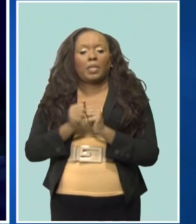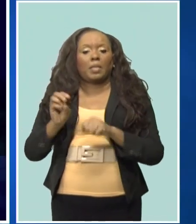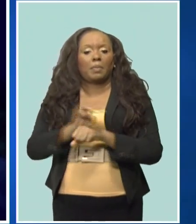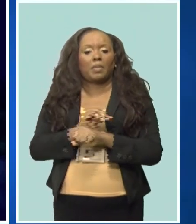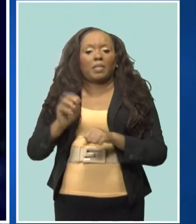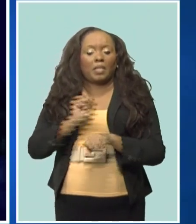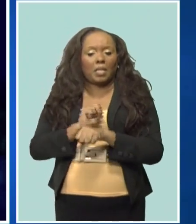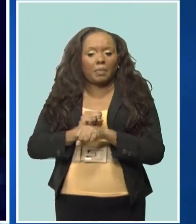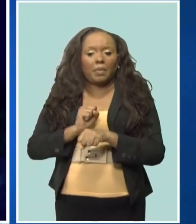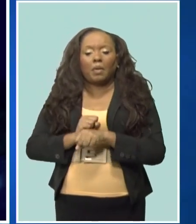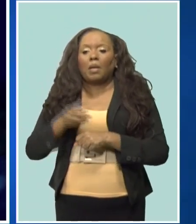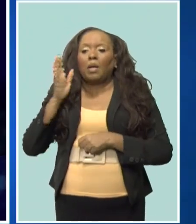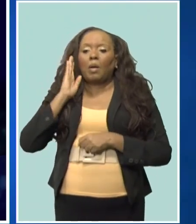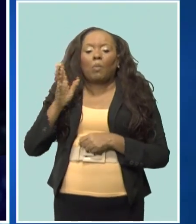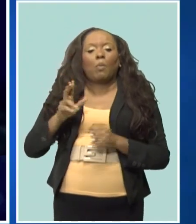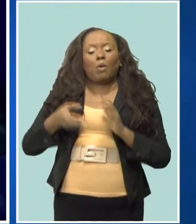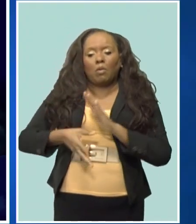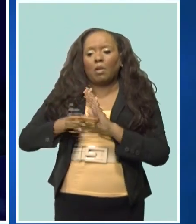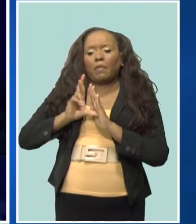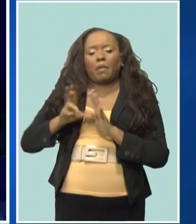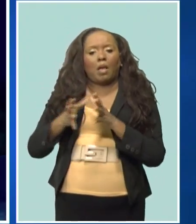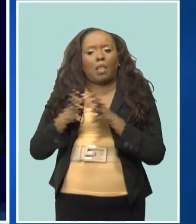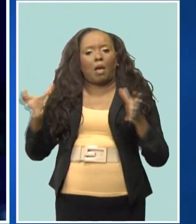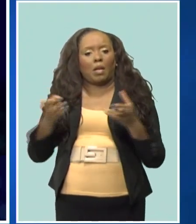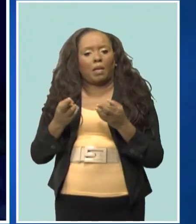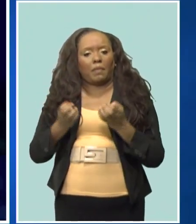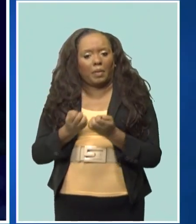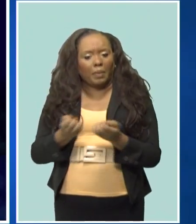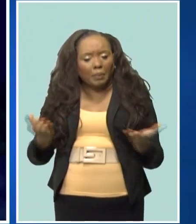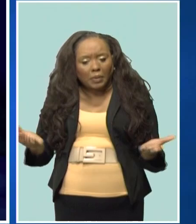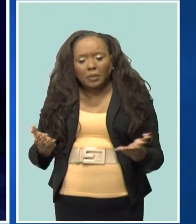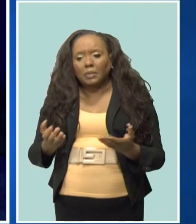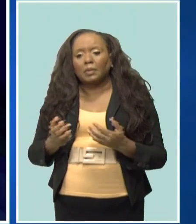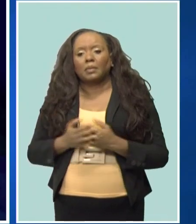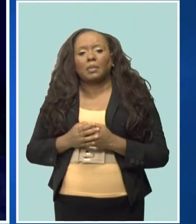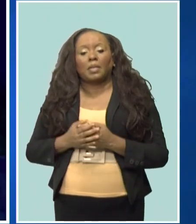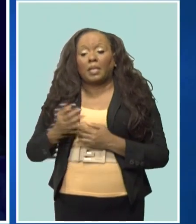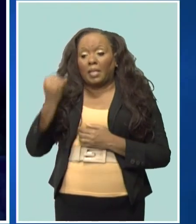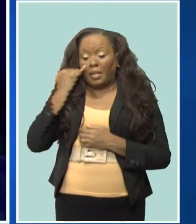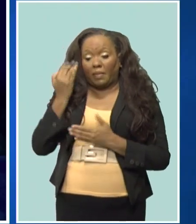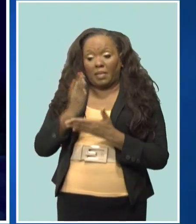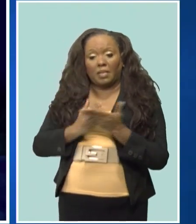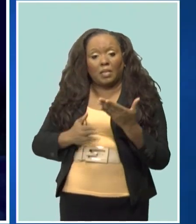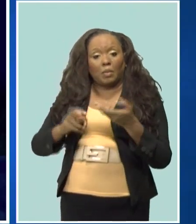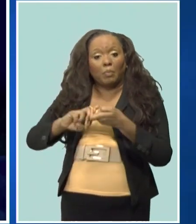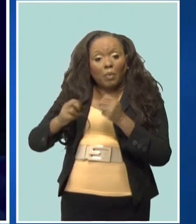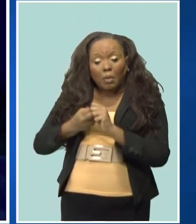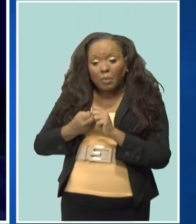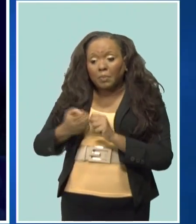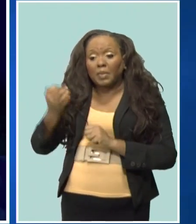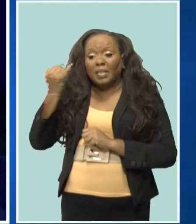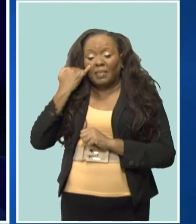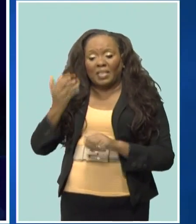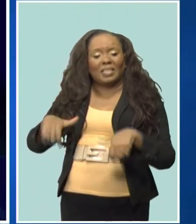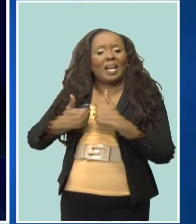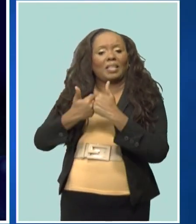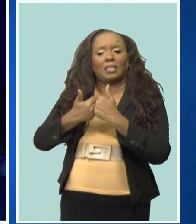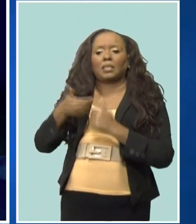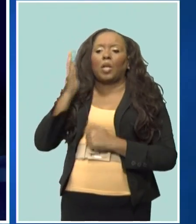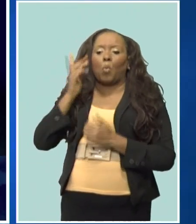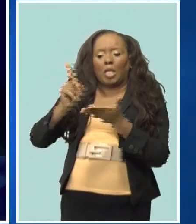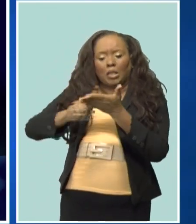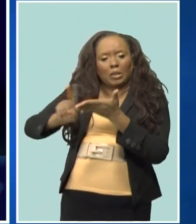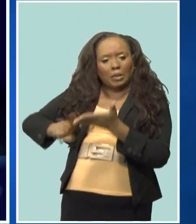of key pieces of equipment identified by the staff to have challenges. The parties during the course of this week